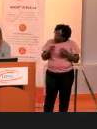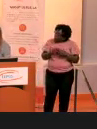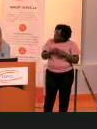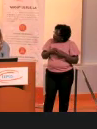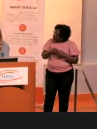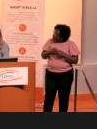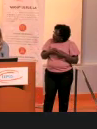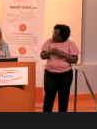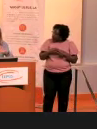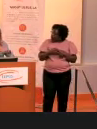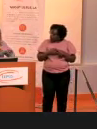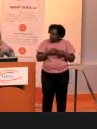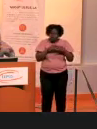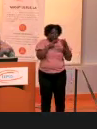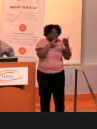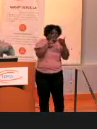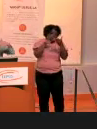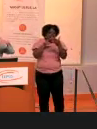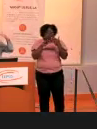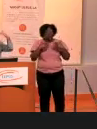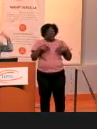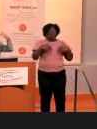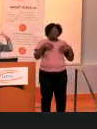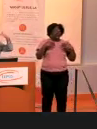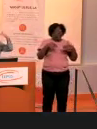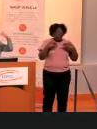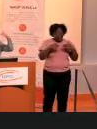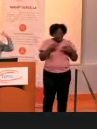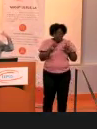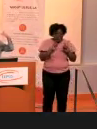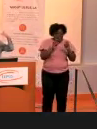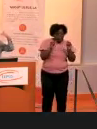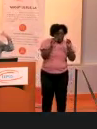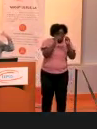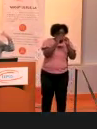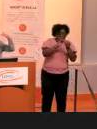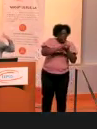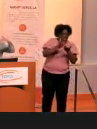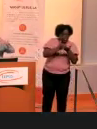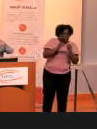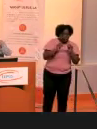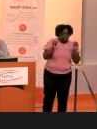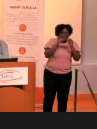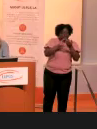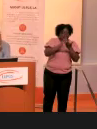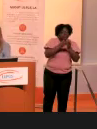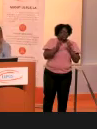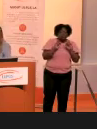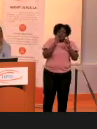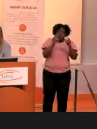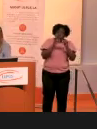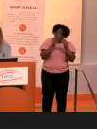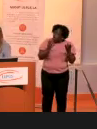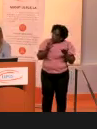They had an earlier study where it looked promising at a higher dose for anifrolumab. So